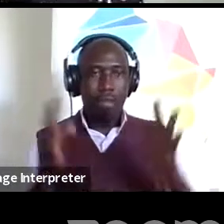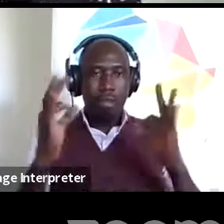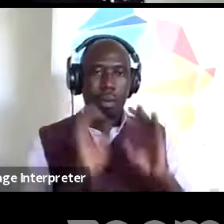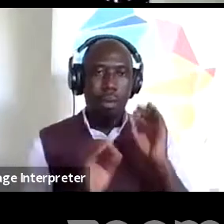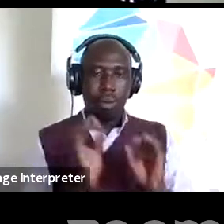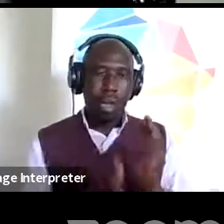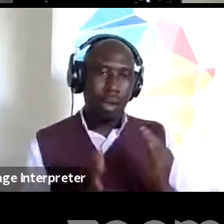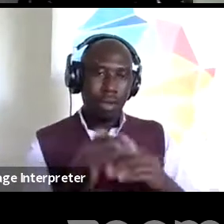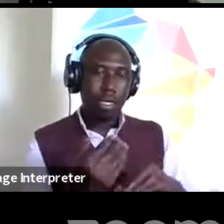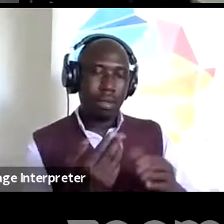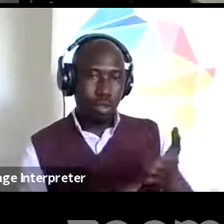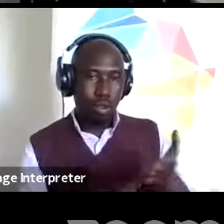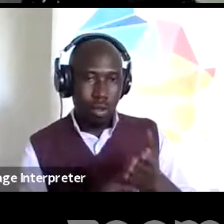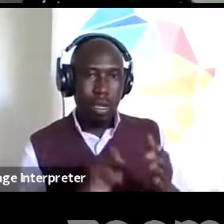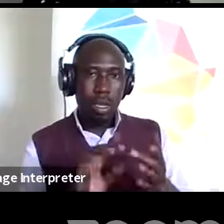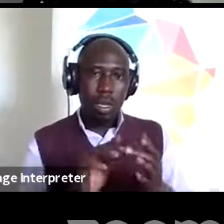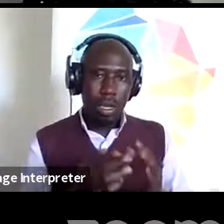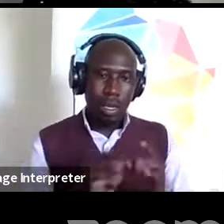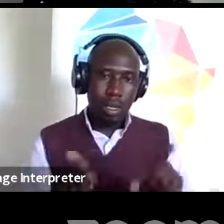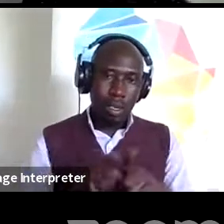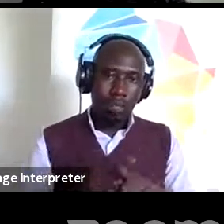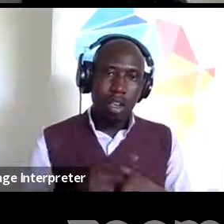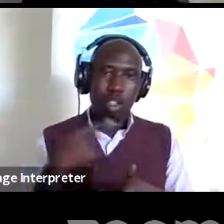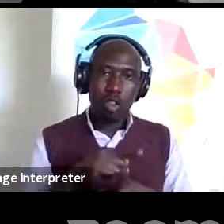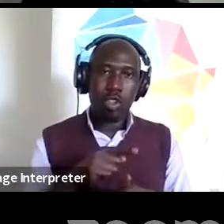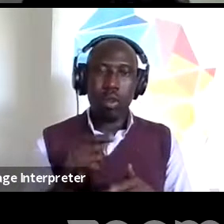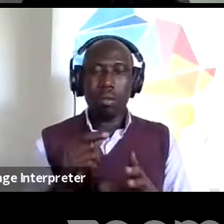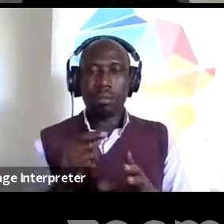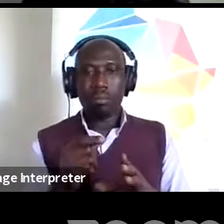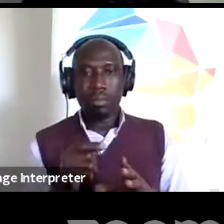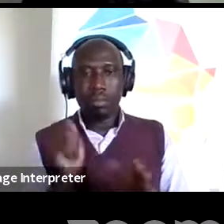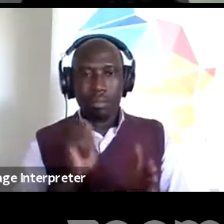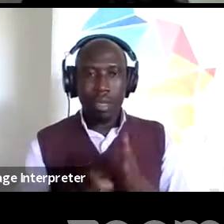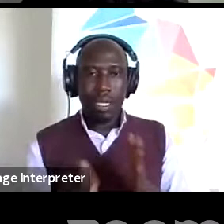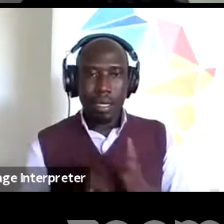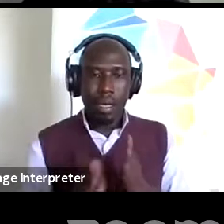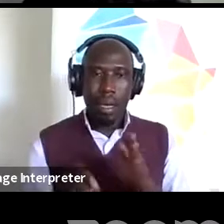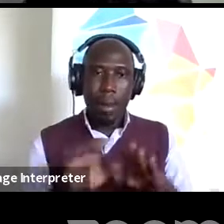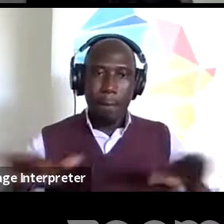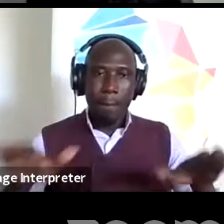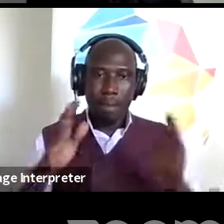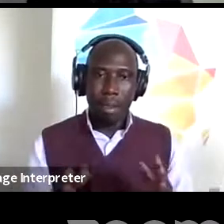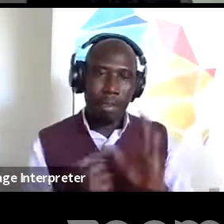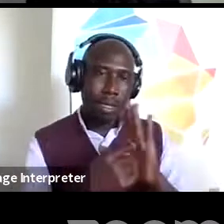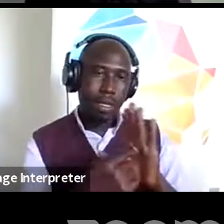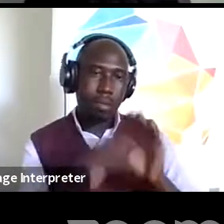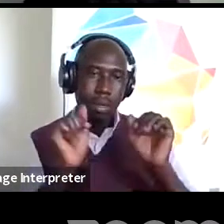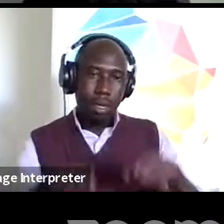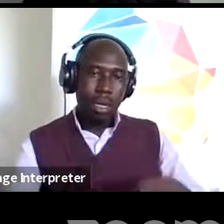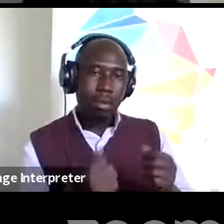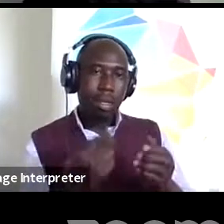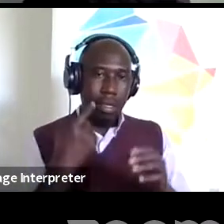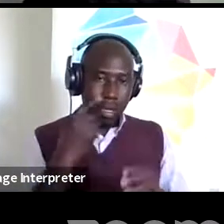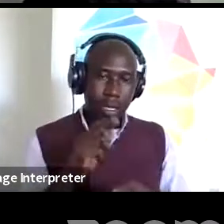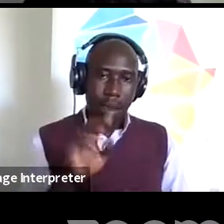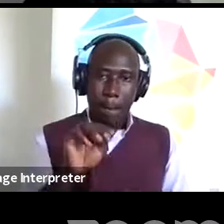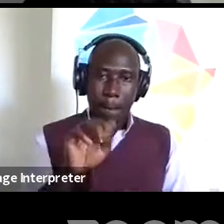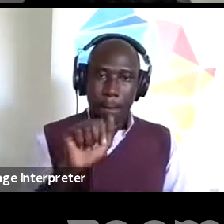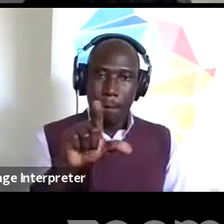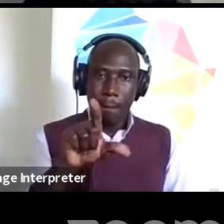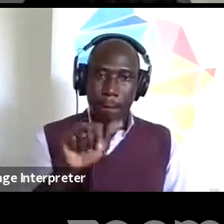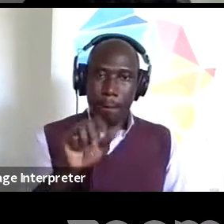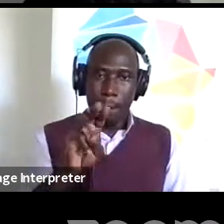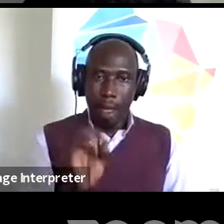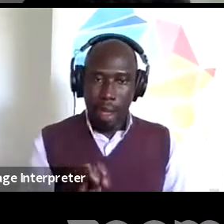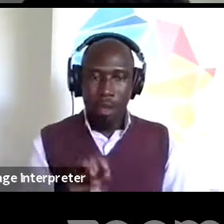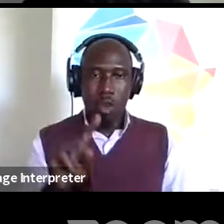and to use the internet and social media platforms. And I think examples can be taken from Malawi. One